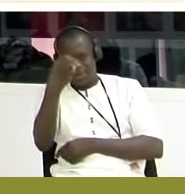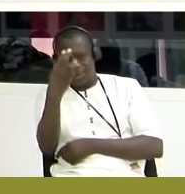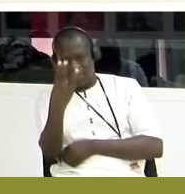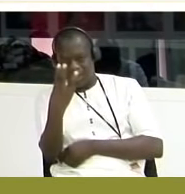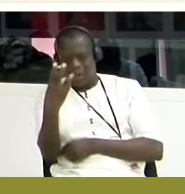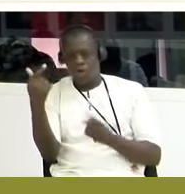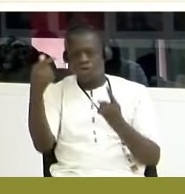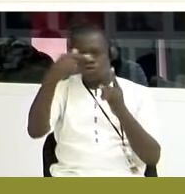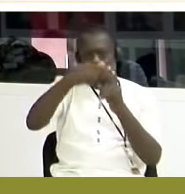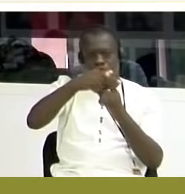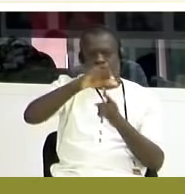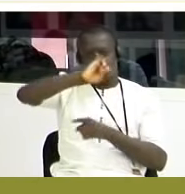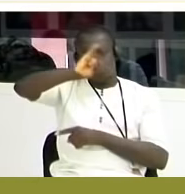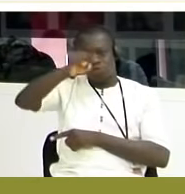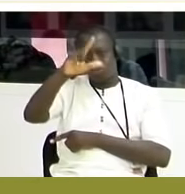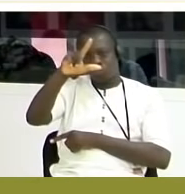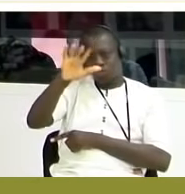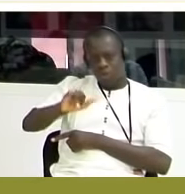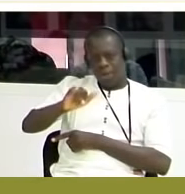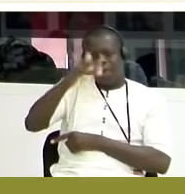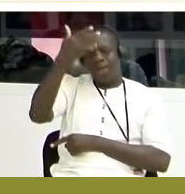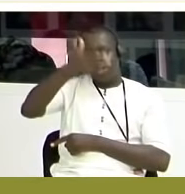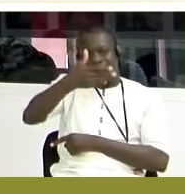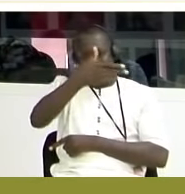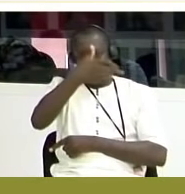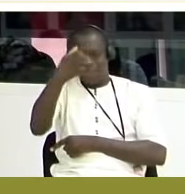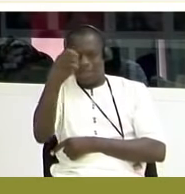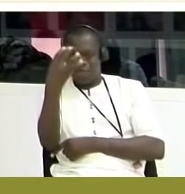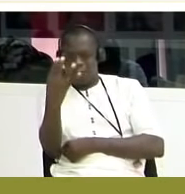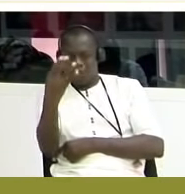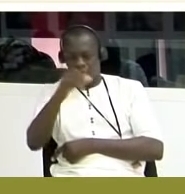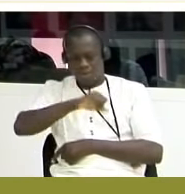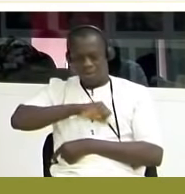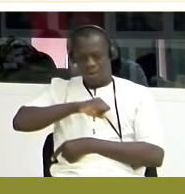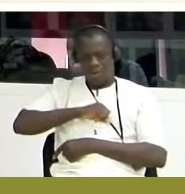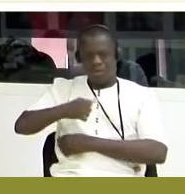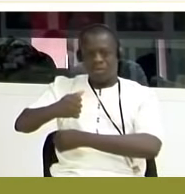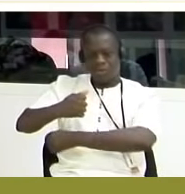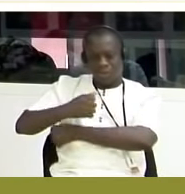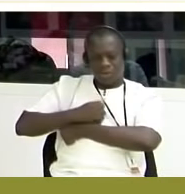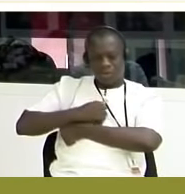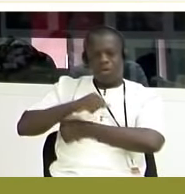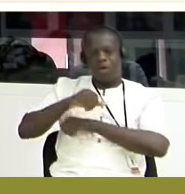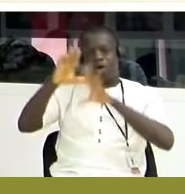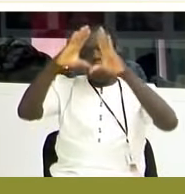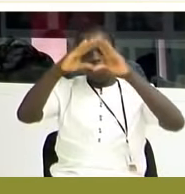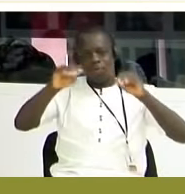1993 to July 1994 for my gendarmerie officer's course.